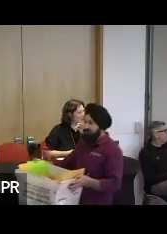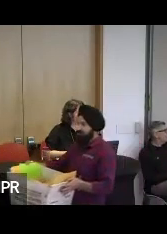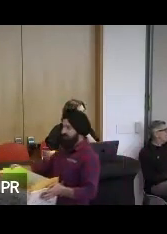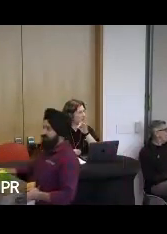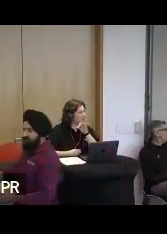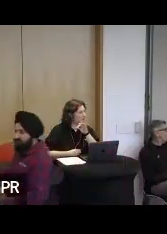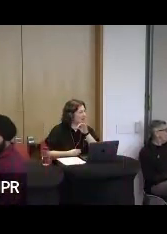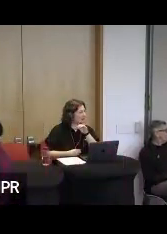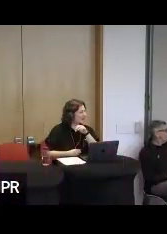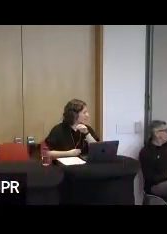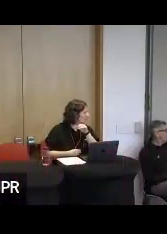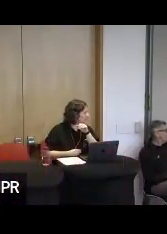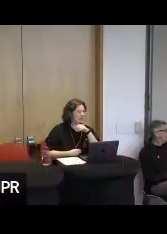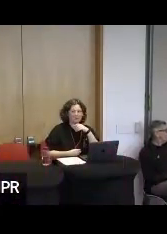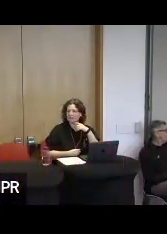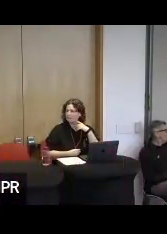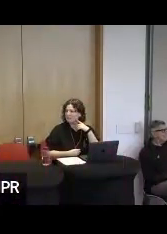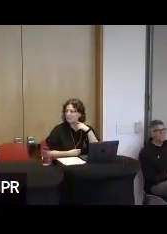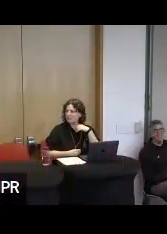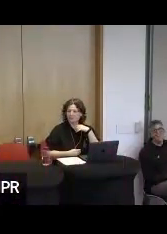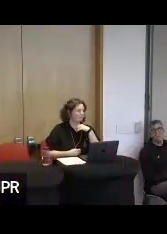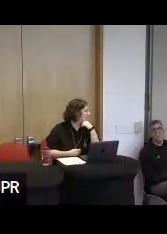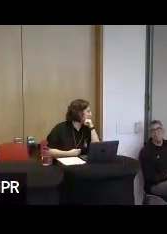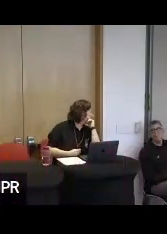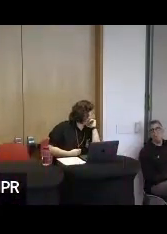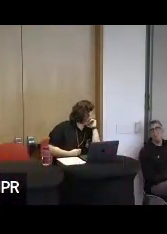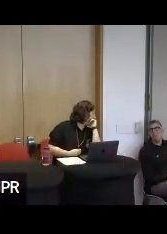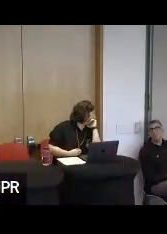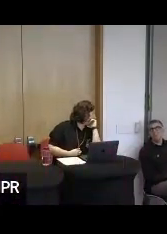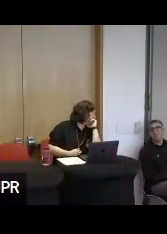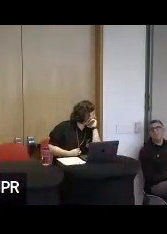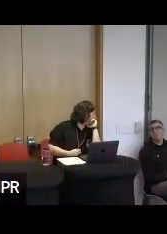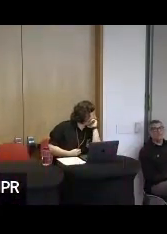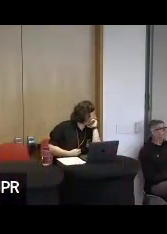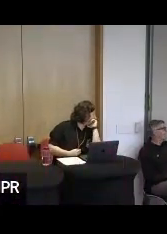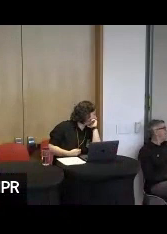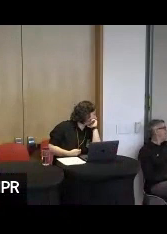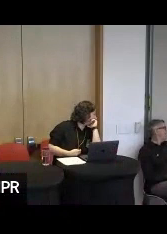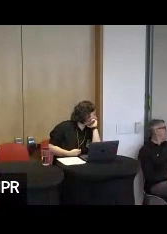foam stickers and textures. What are you looking for?